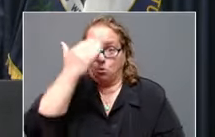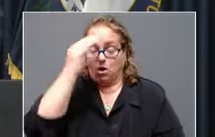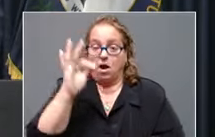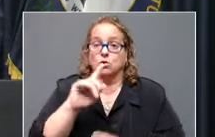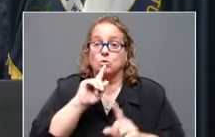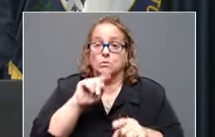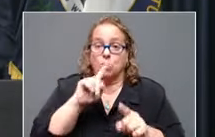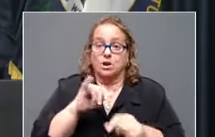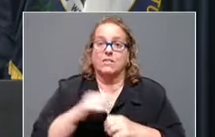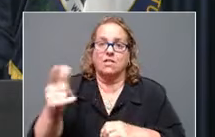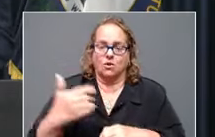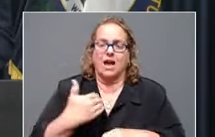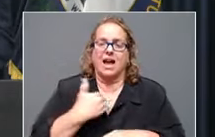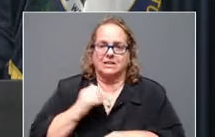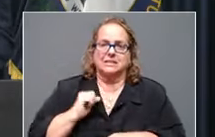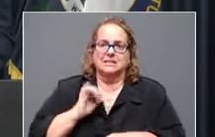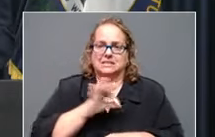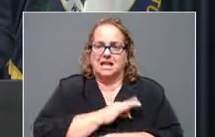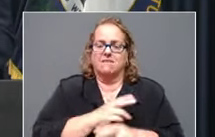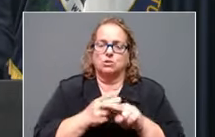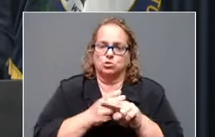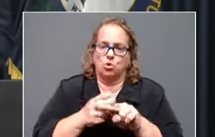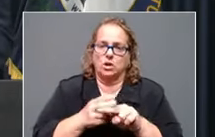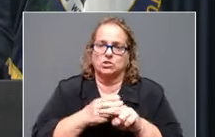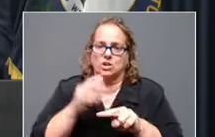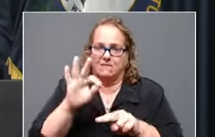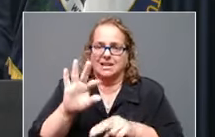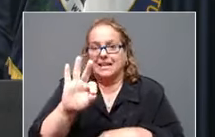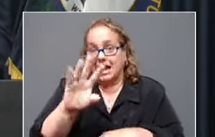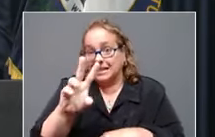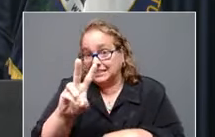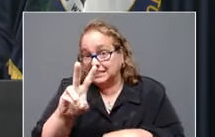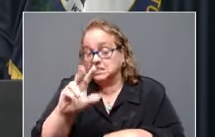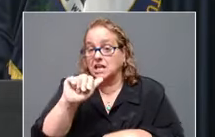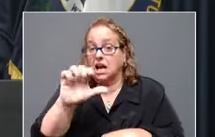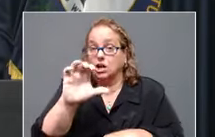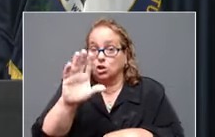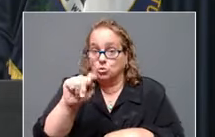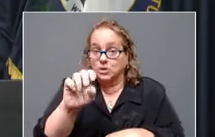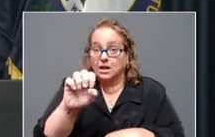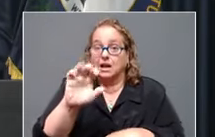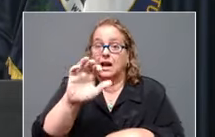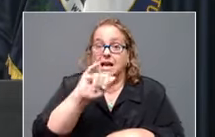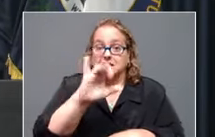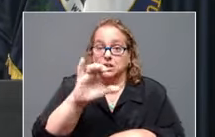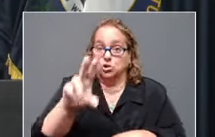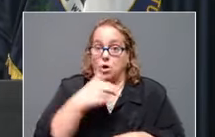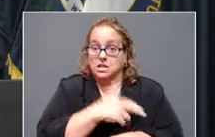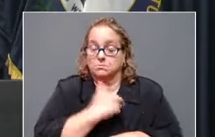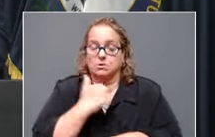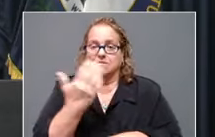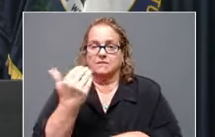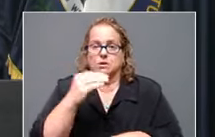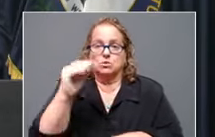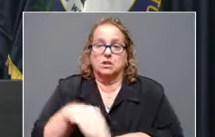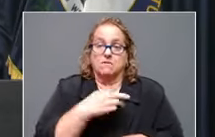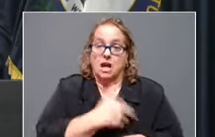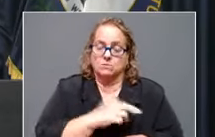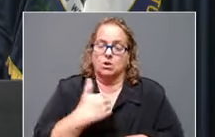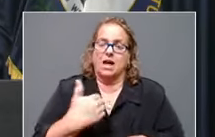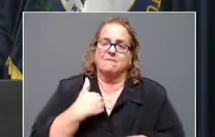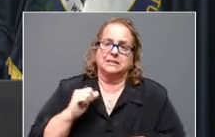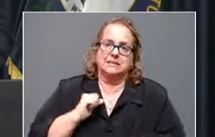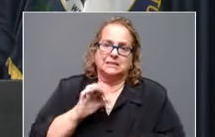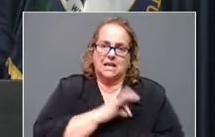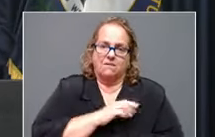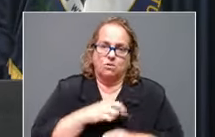along. It's been serious from the beginning. A year and a half in, we wish we had been at a better place. And in fact, we were at a better place. It changes